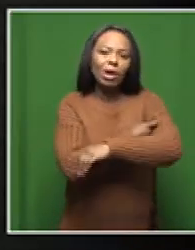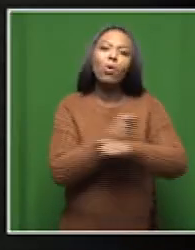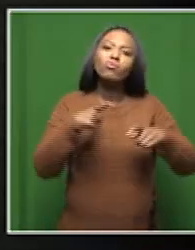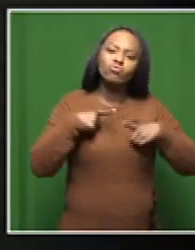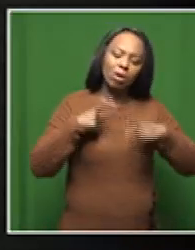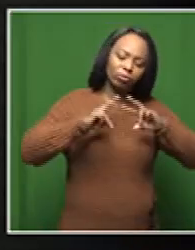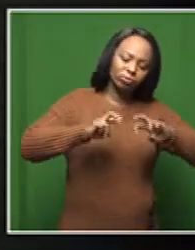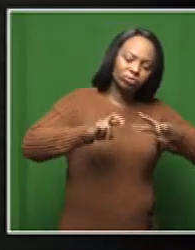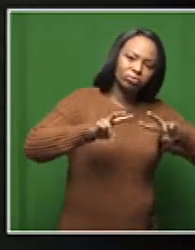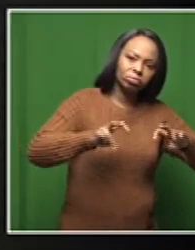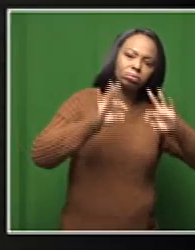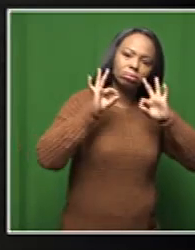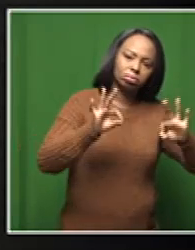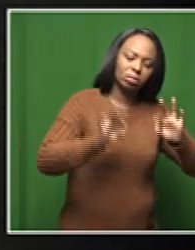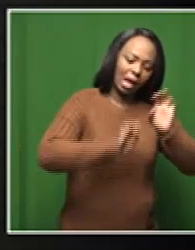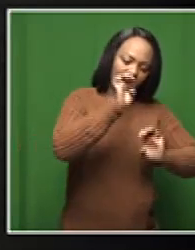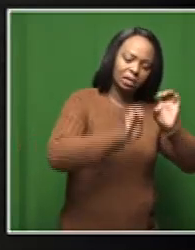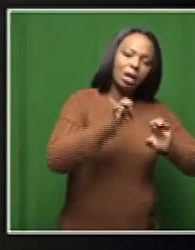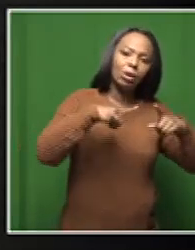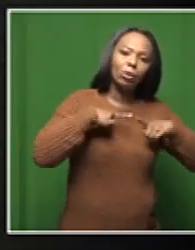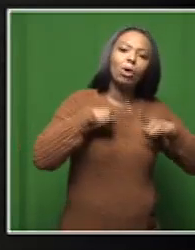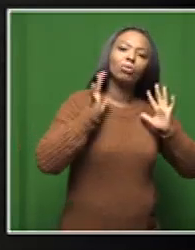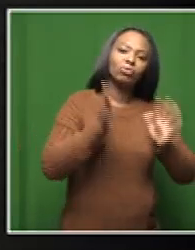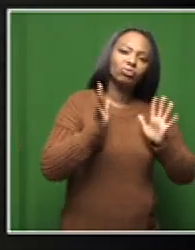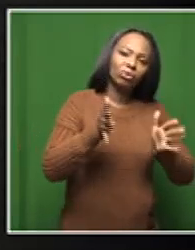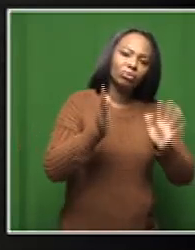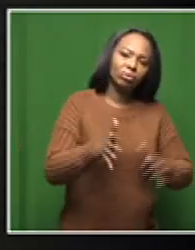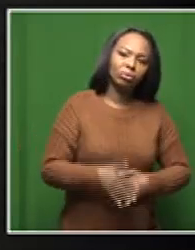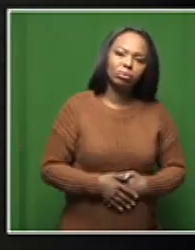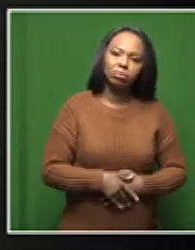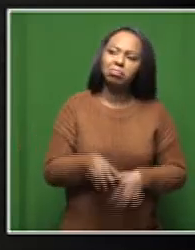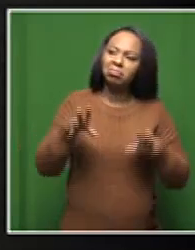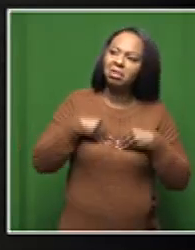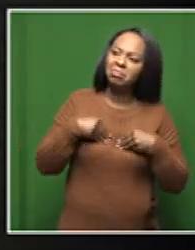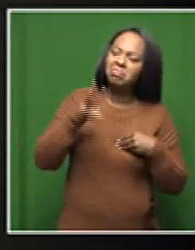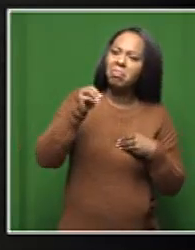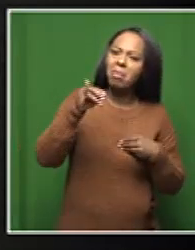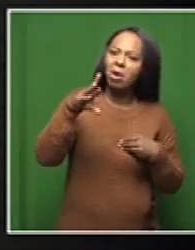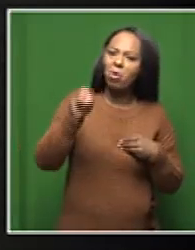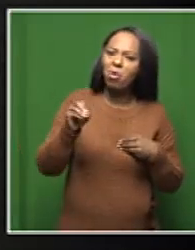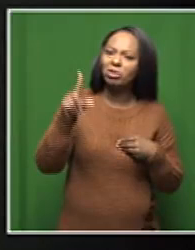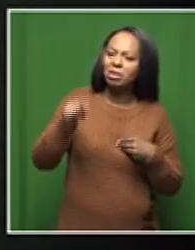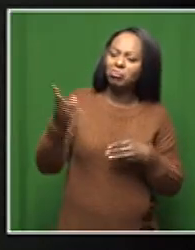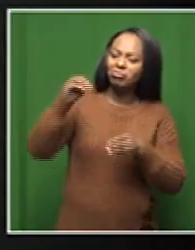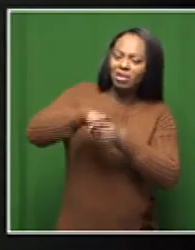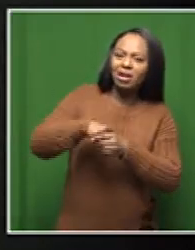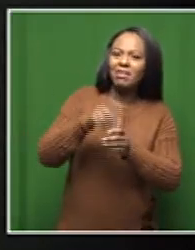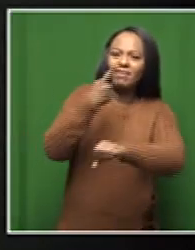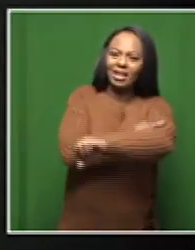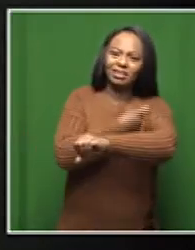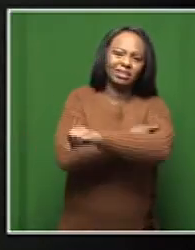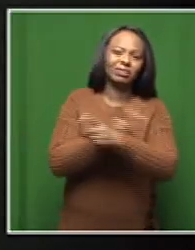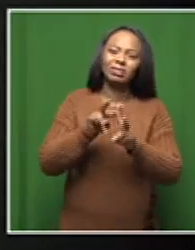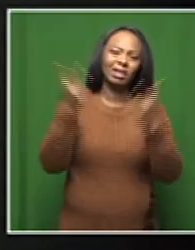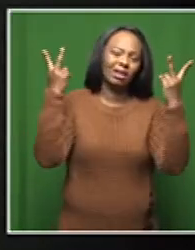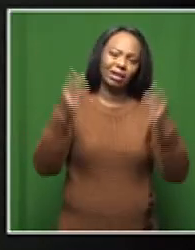There would be absolutely no way that any contaminant, let alone a microchip, could get into the vaccine.